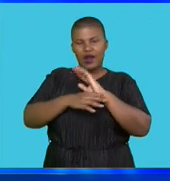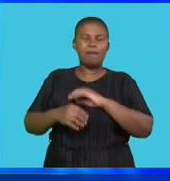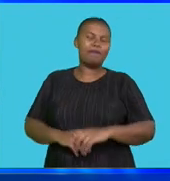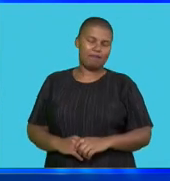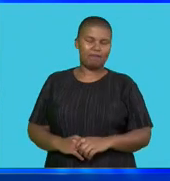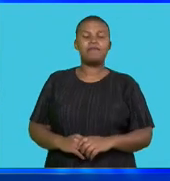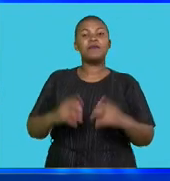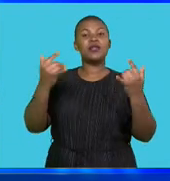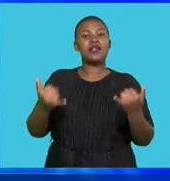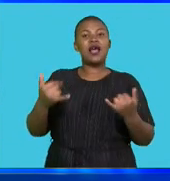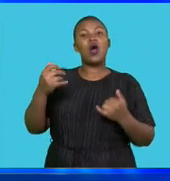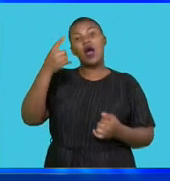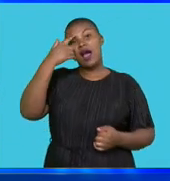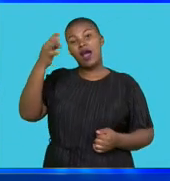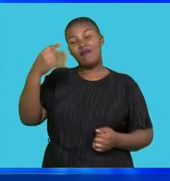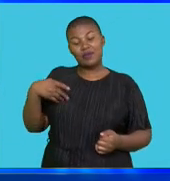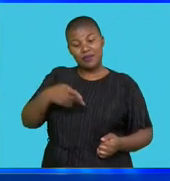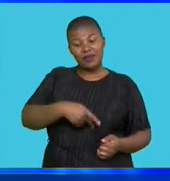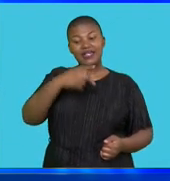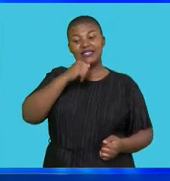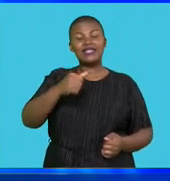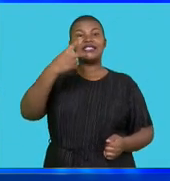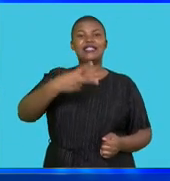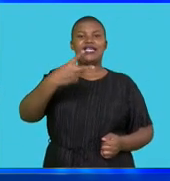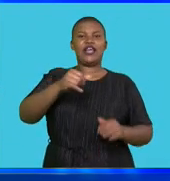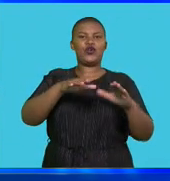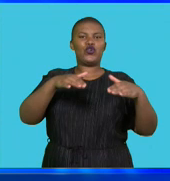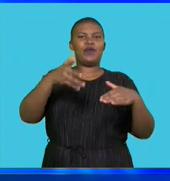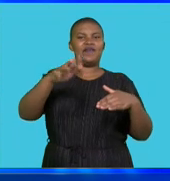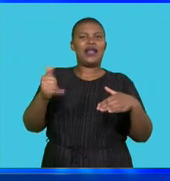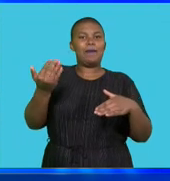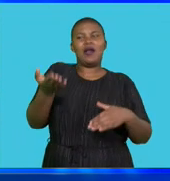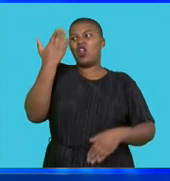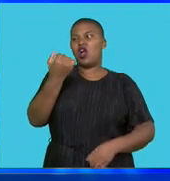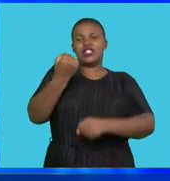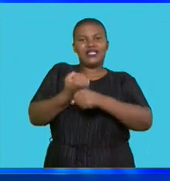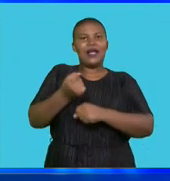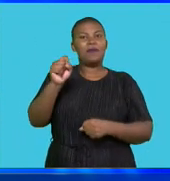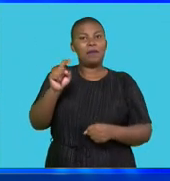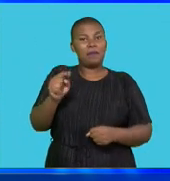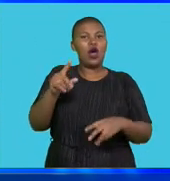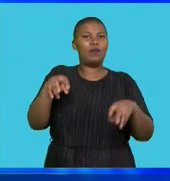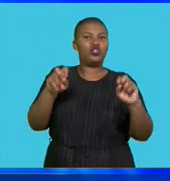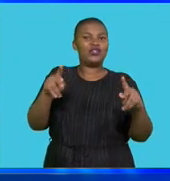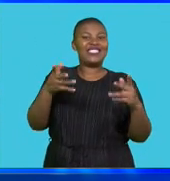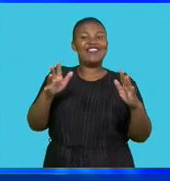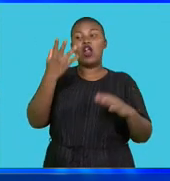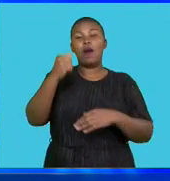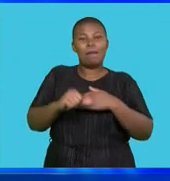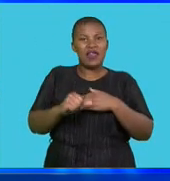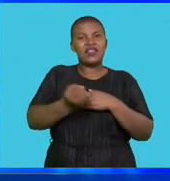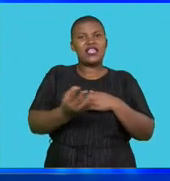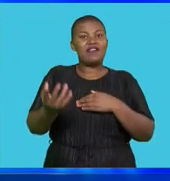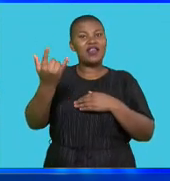Drive. Now, according to the government, this is the second batch of beneficiaries who applied for jobs and skills training opportunities last month. The appointment